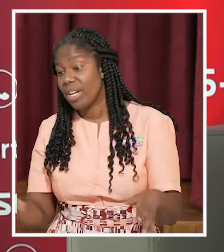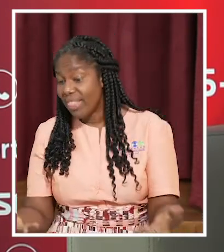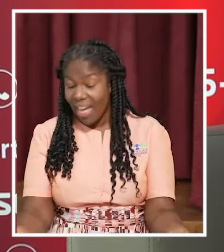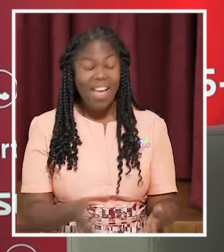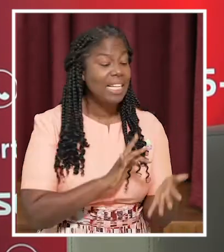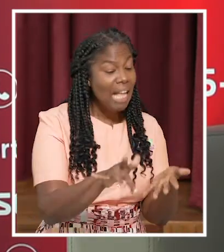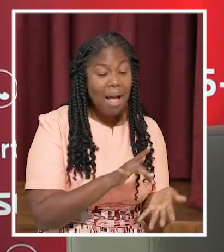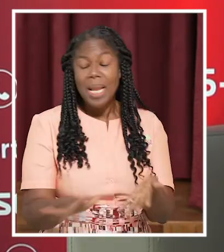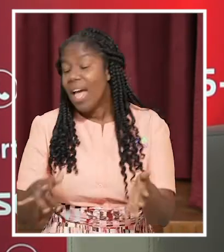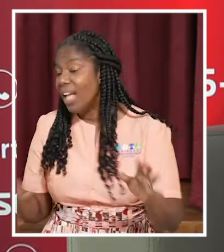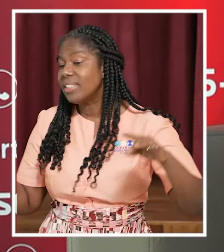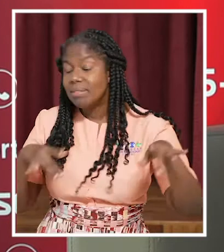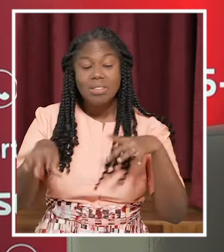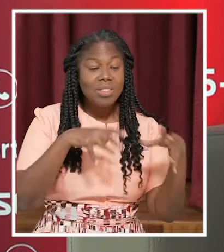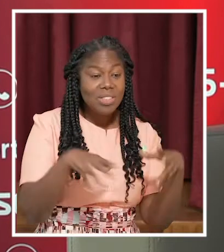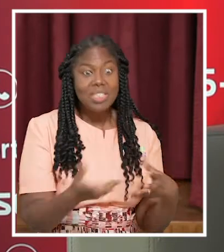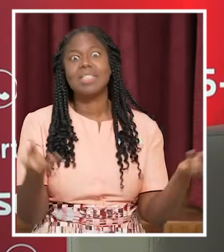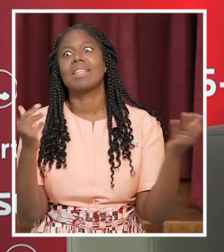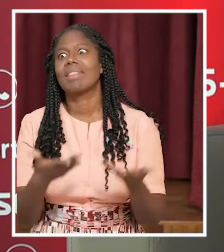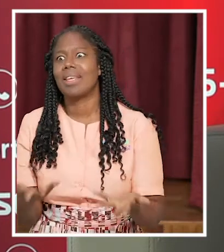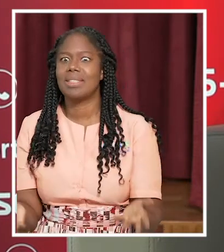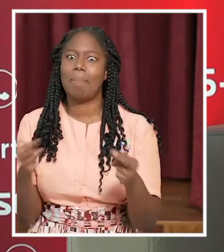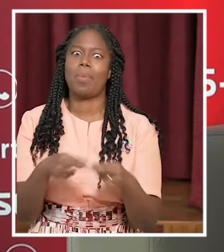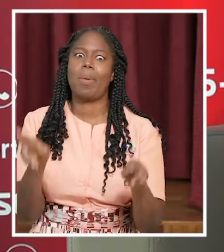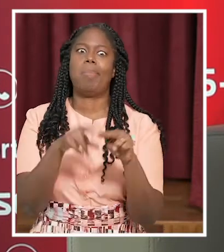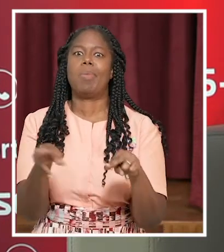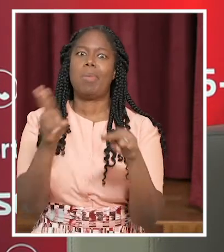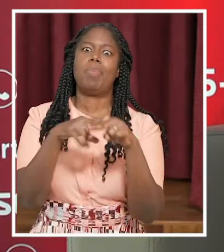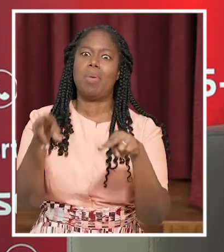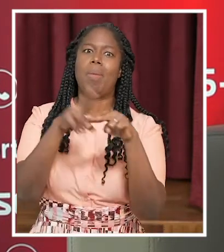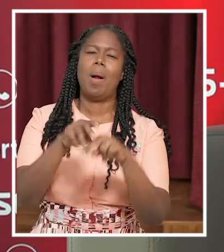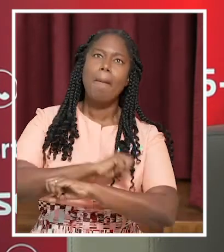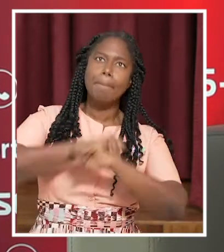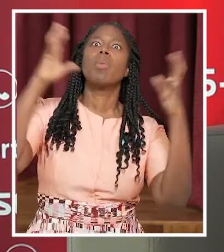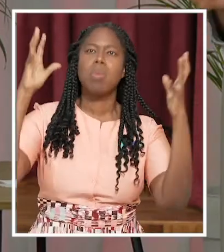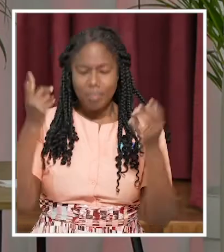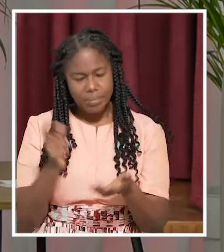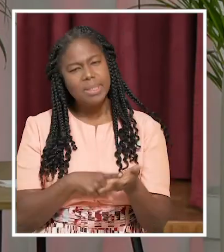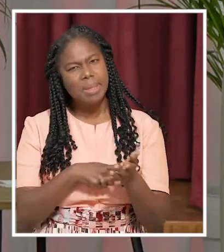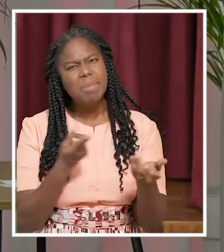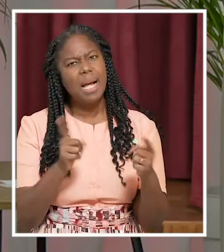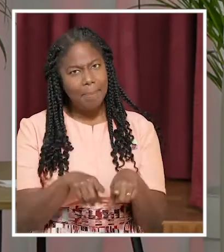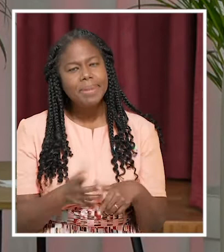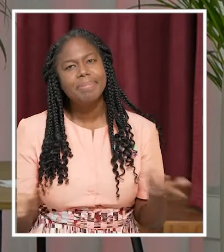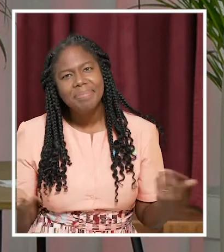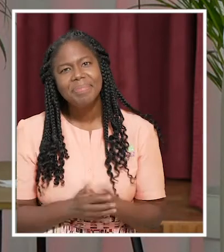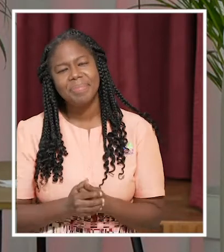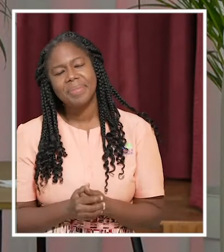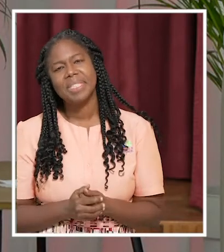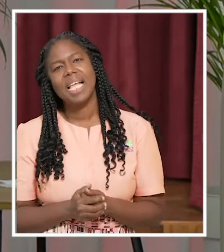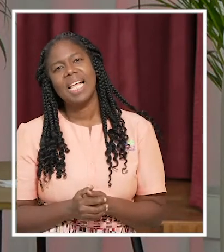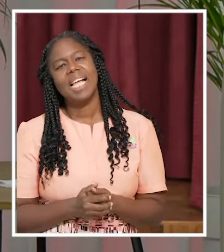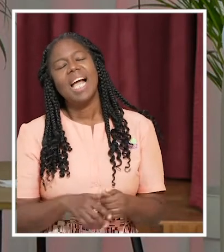devices. So you see all the things that add up that can create a not so positive dynamic. Yeah, and then too, you're spending a lot more